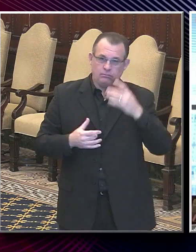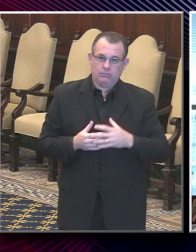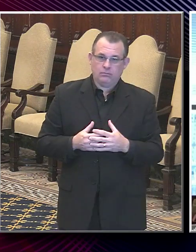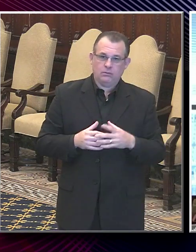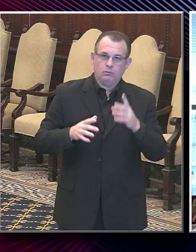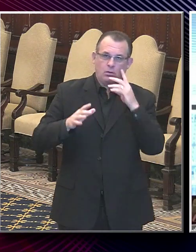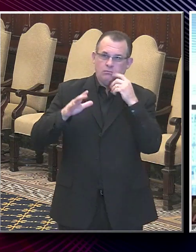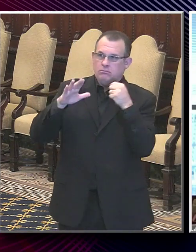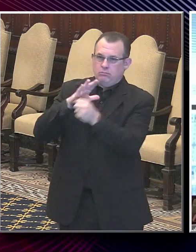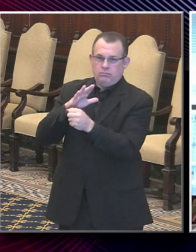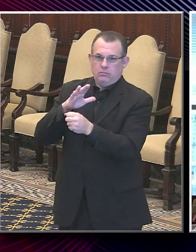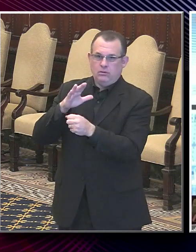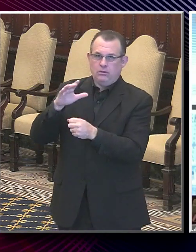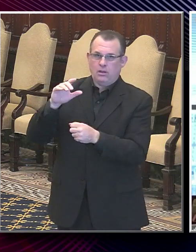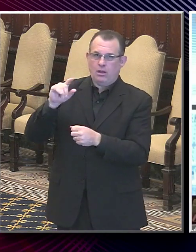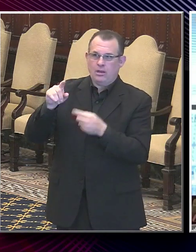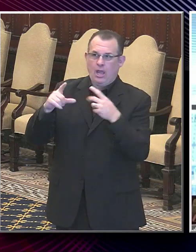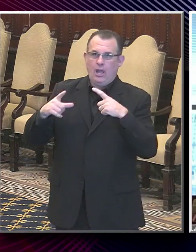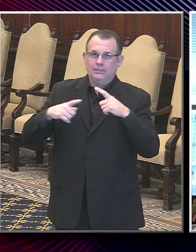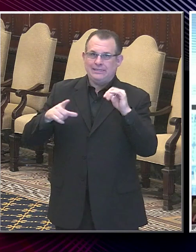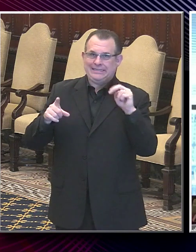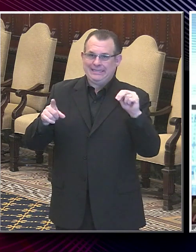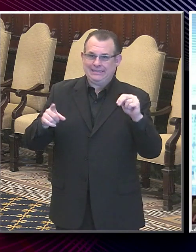for quarantine for isolation.